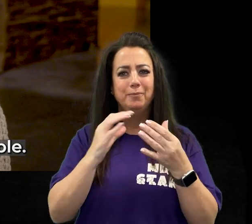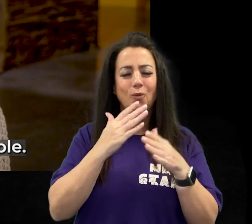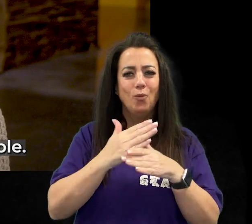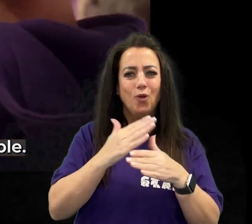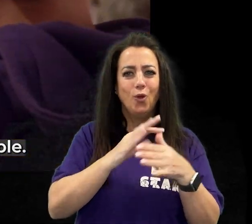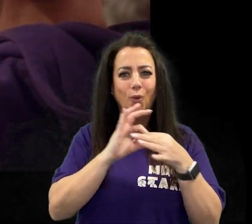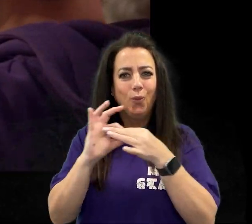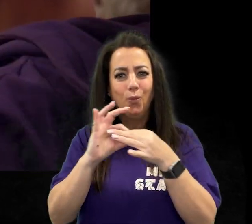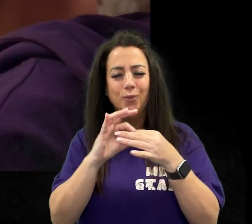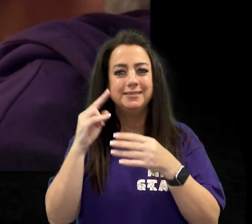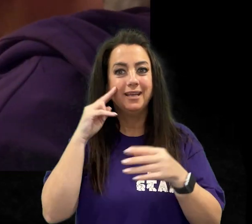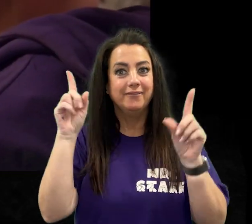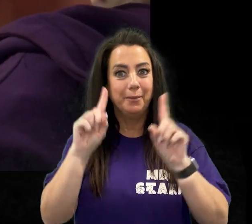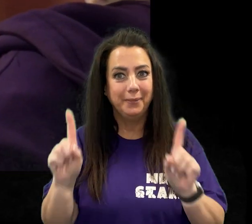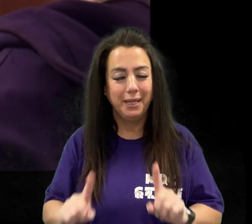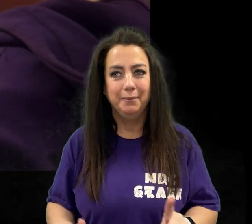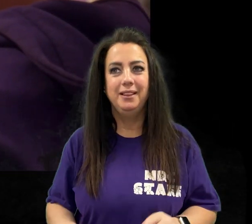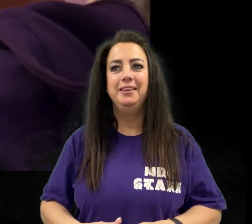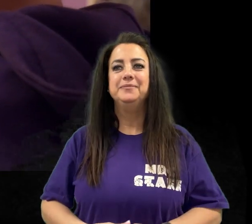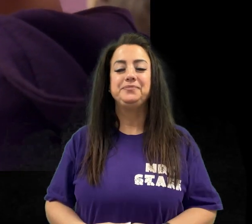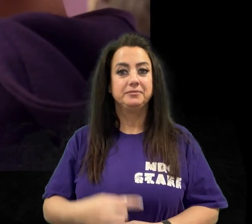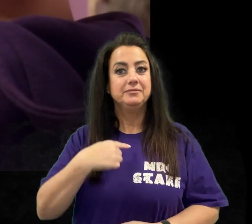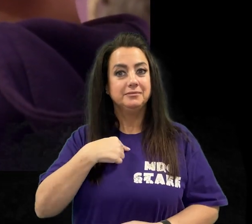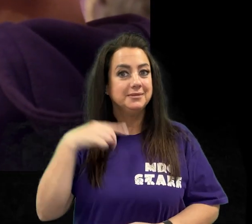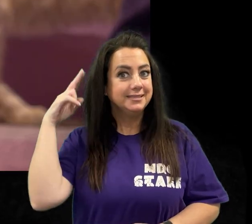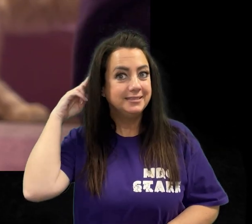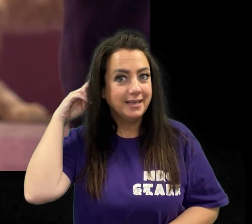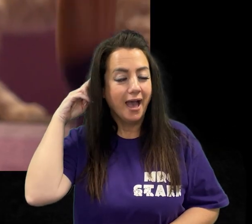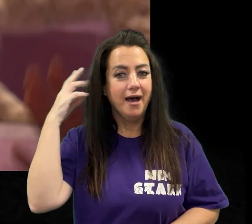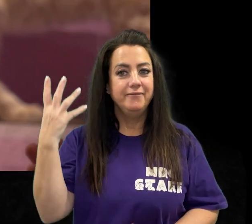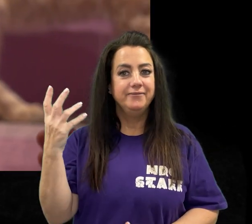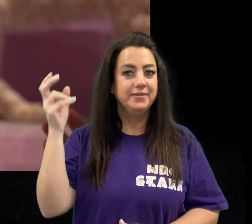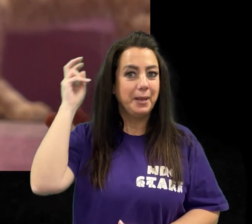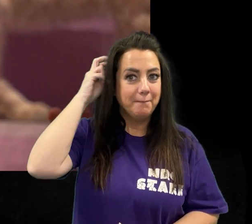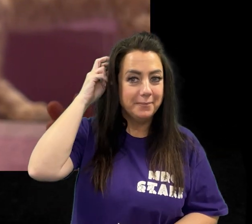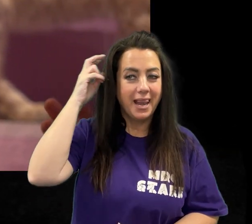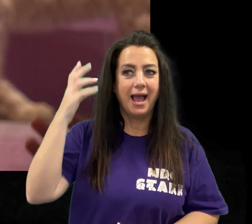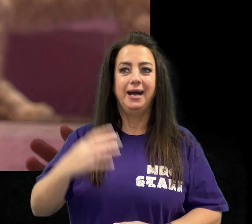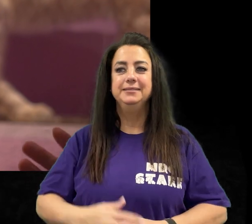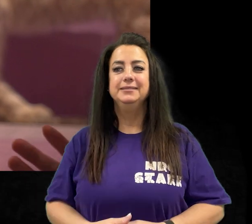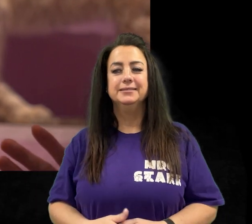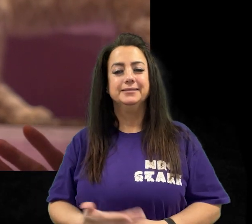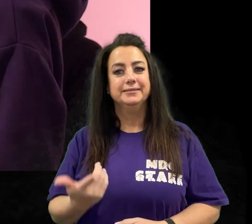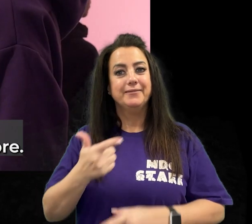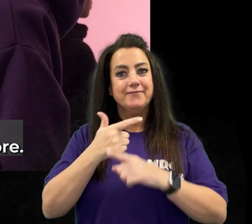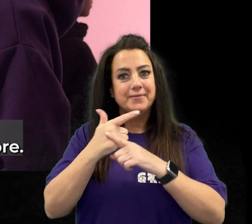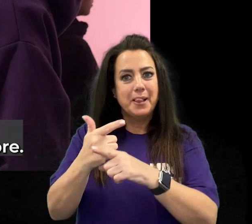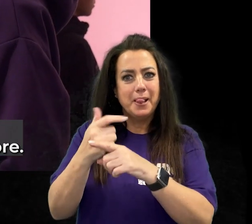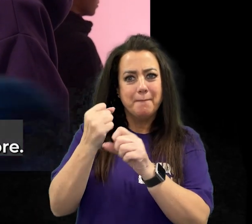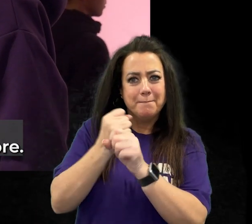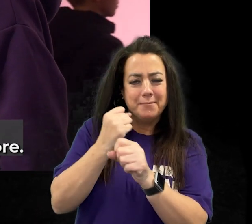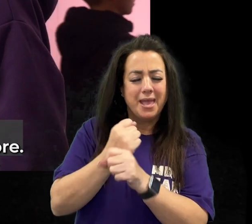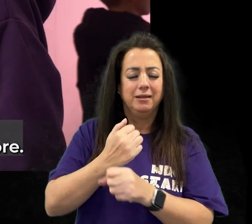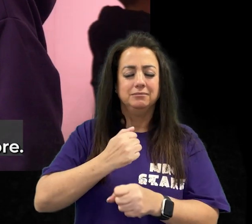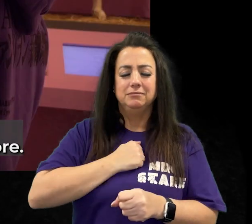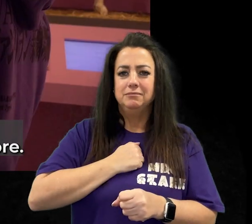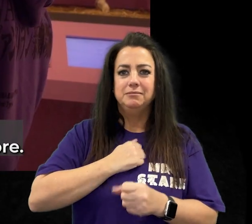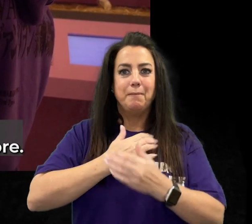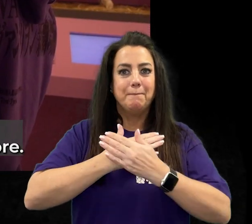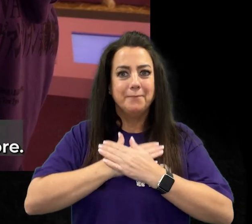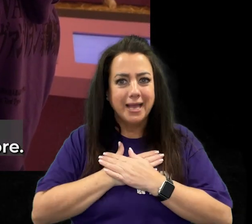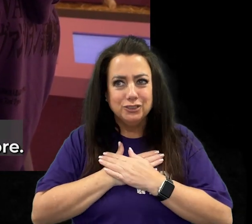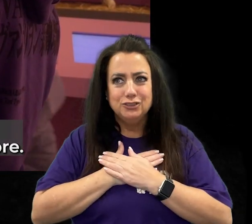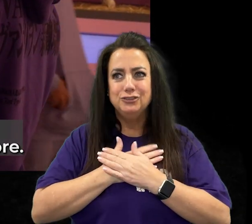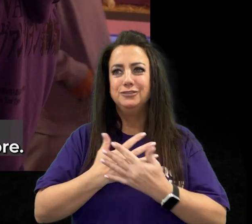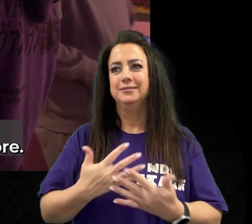with deaf people. I am deaf as well, and I wear cochlear implants. Filmmaking is just one of my passions, so